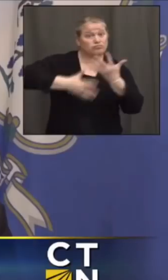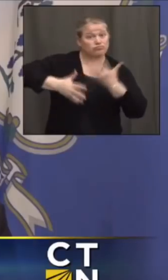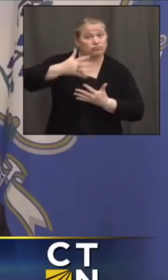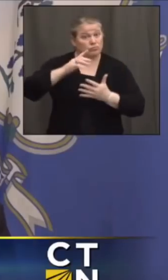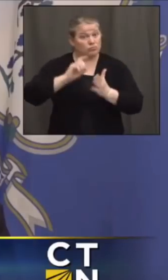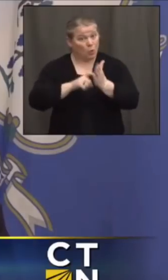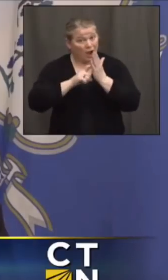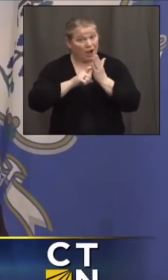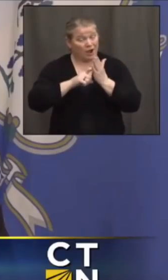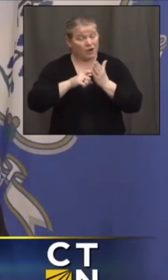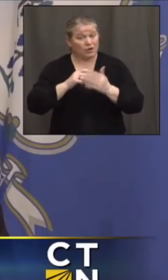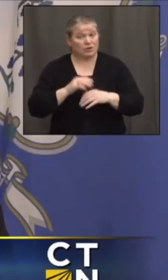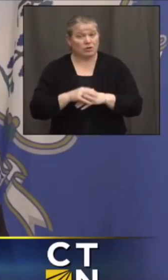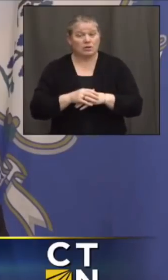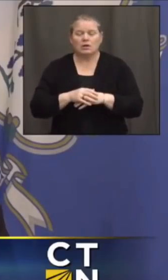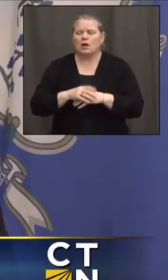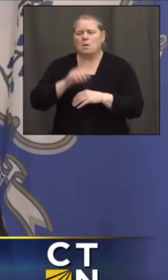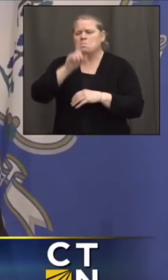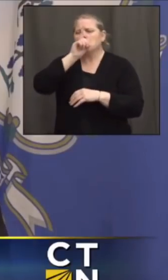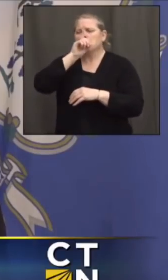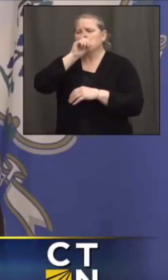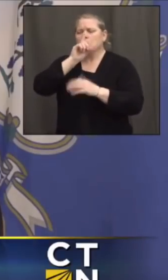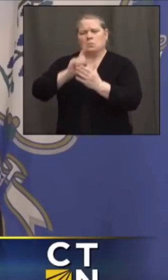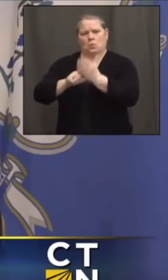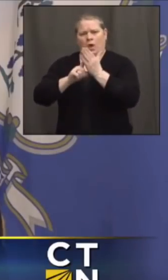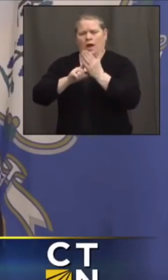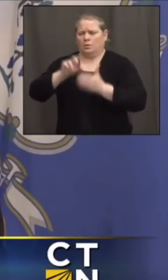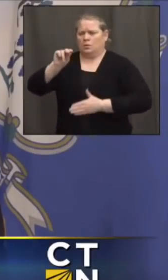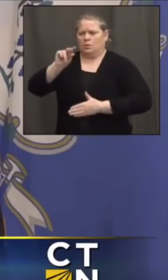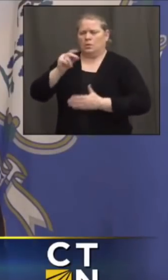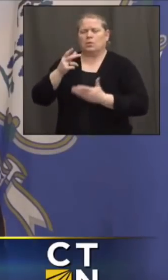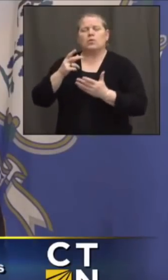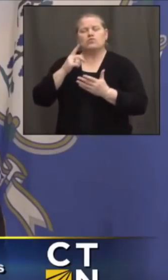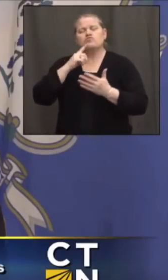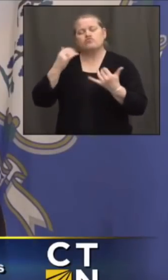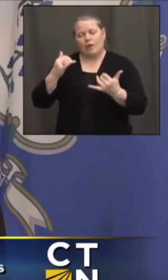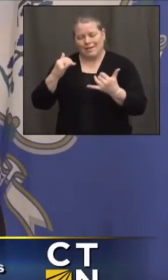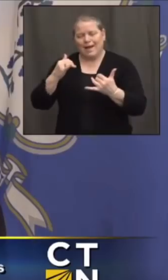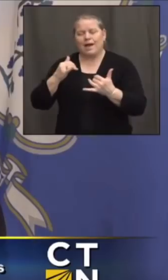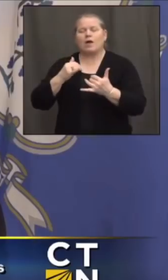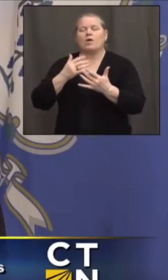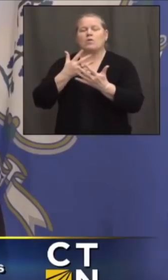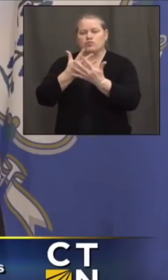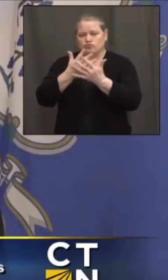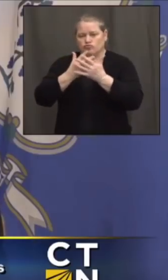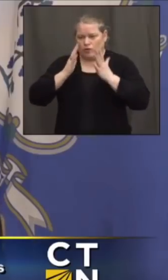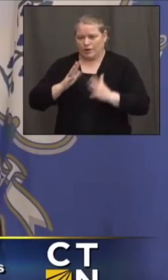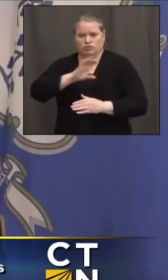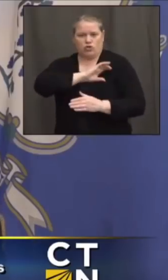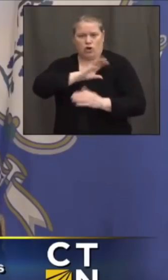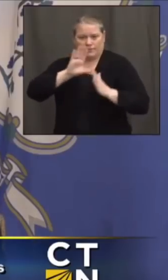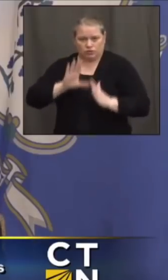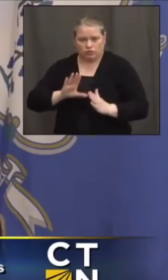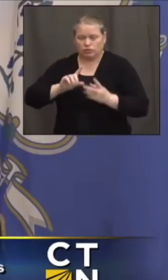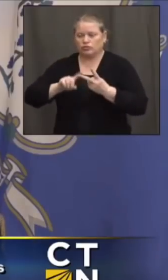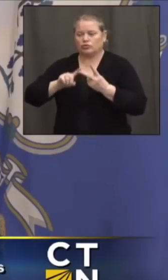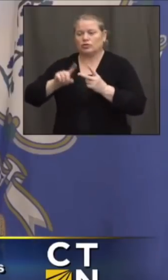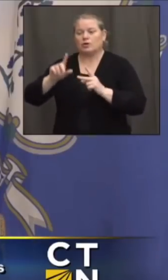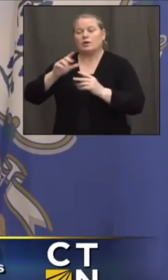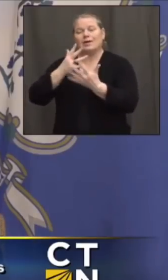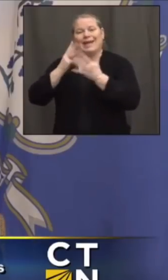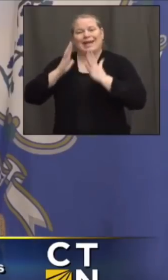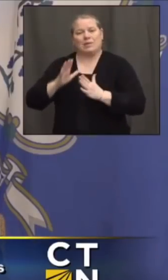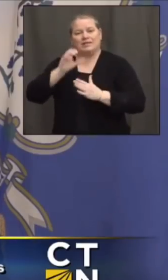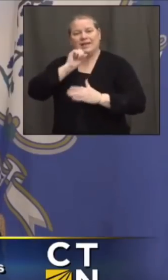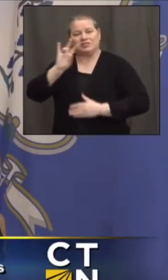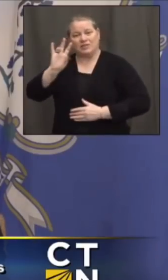said, corrections officers, those over 75. It only works if you take the vaccine. And you know, we found the nurses at